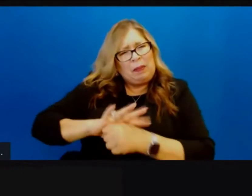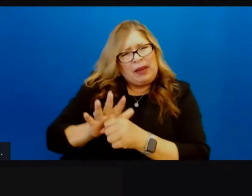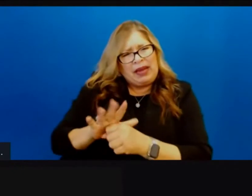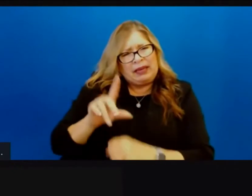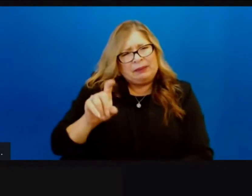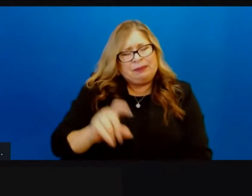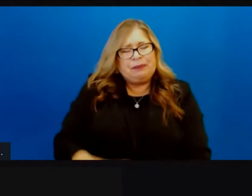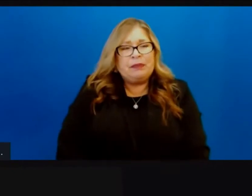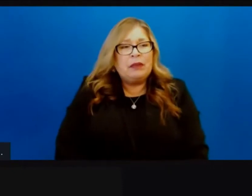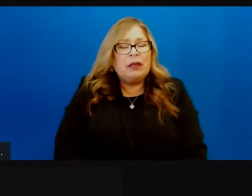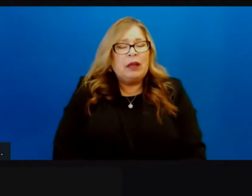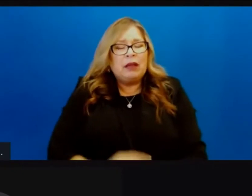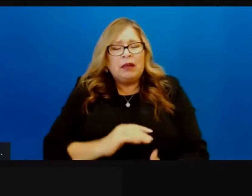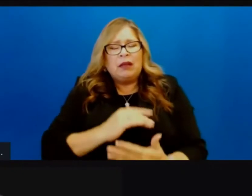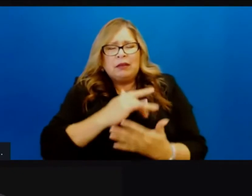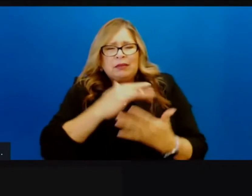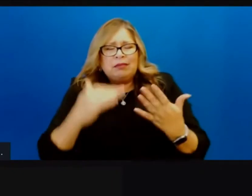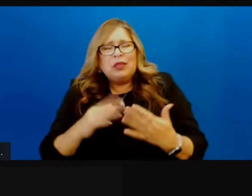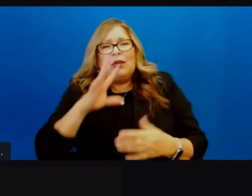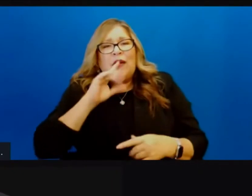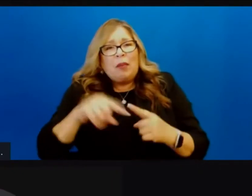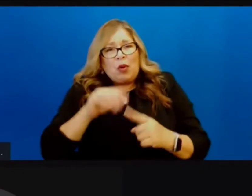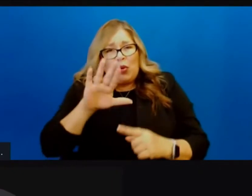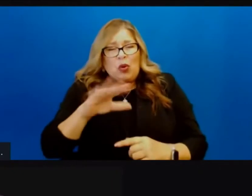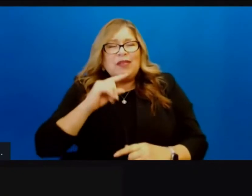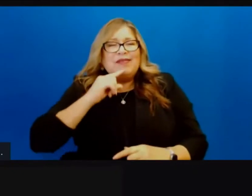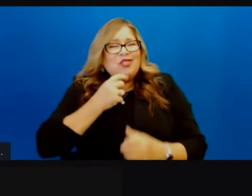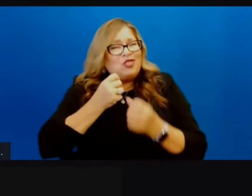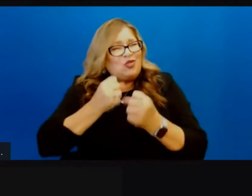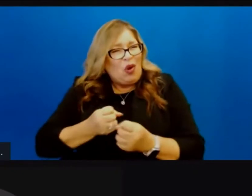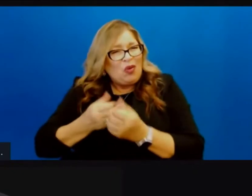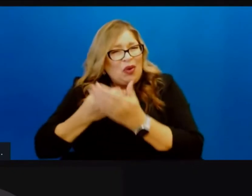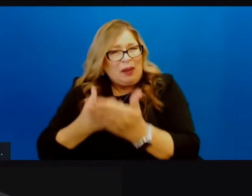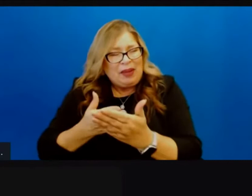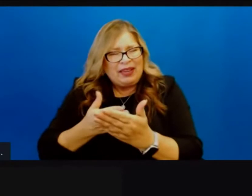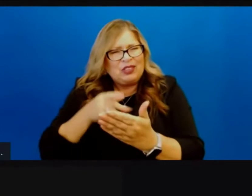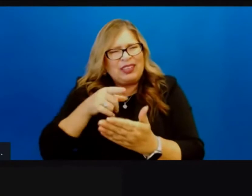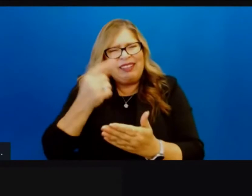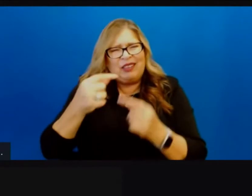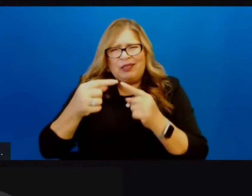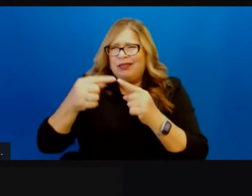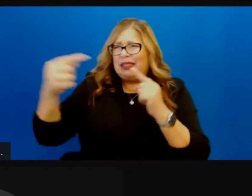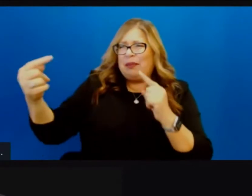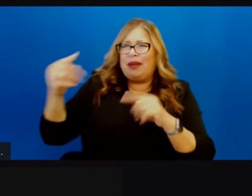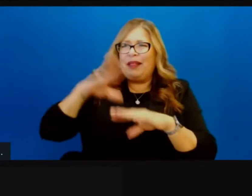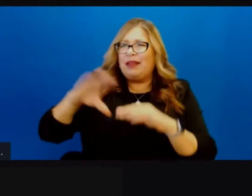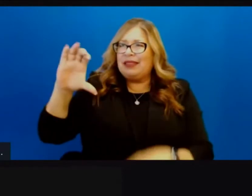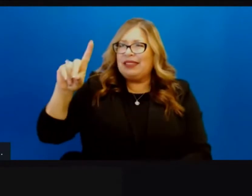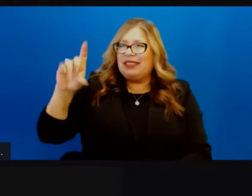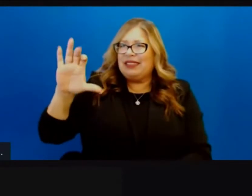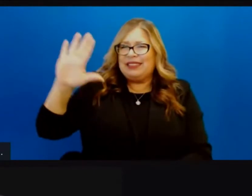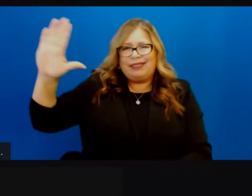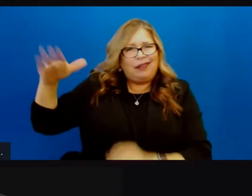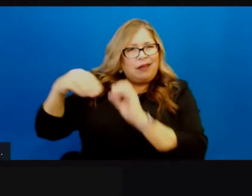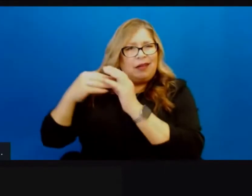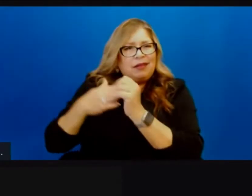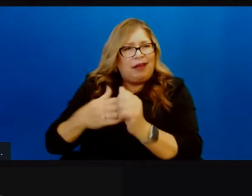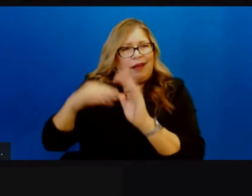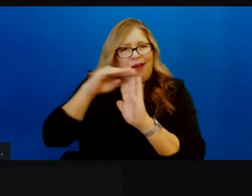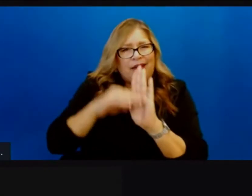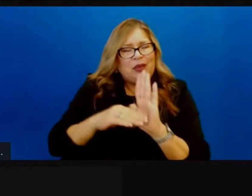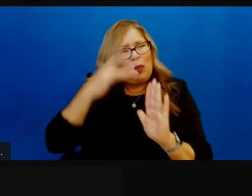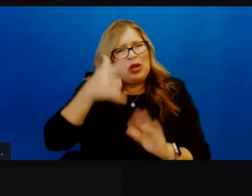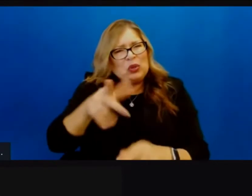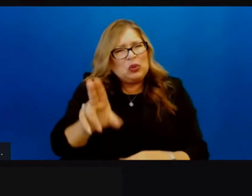strong recommendation for universal wearing of masking is at odds with the CDC's guidelines. Can you explain why you decided to take stronger rhetoric and